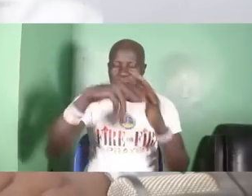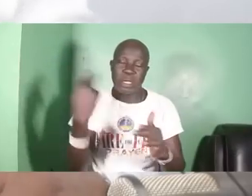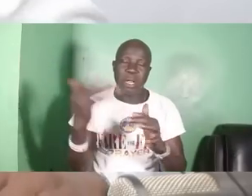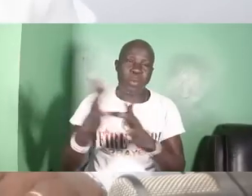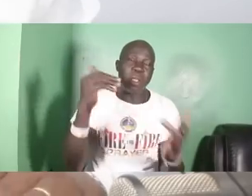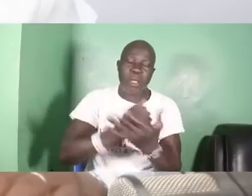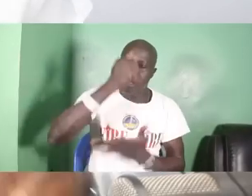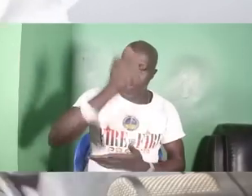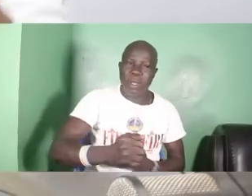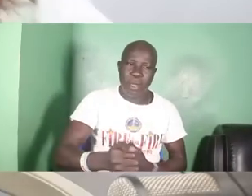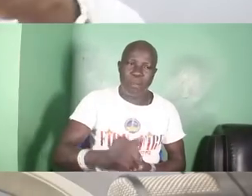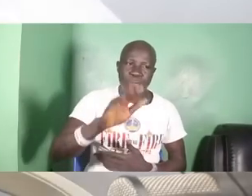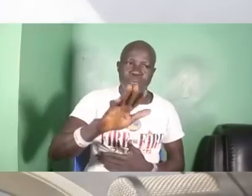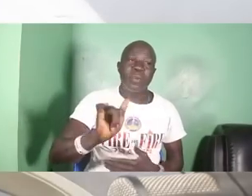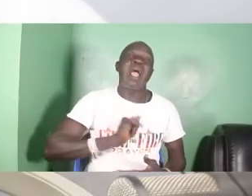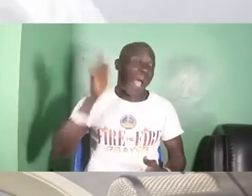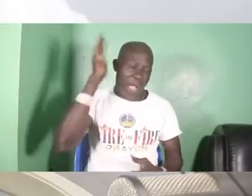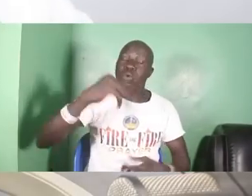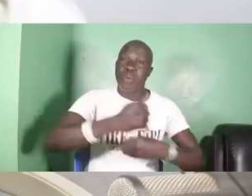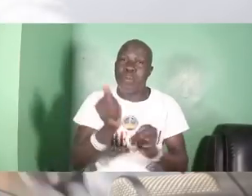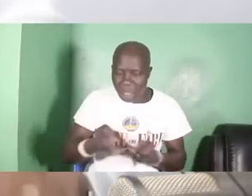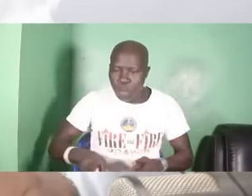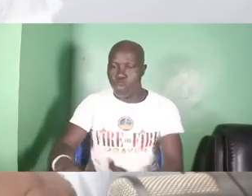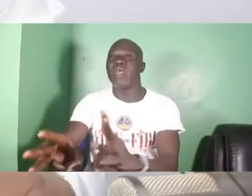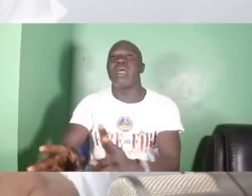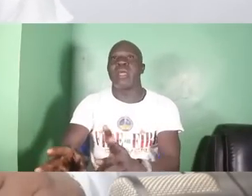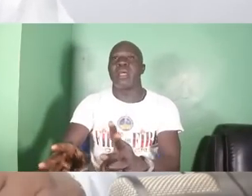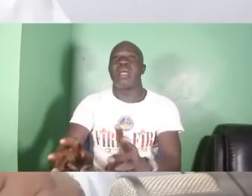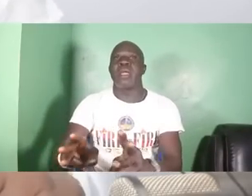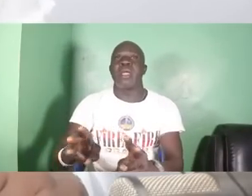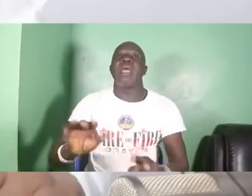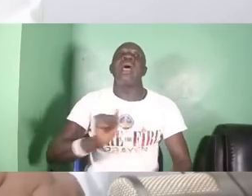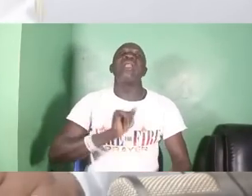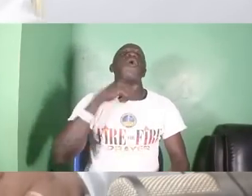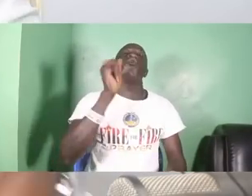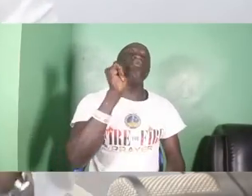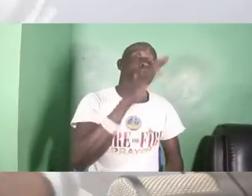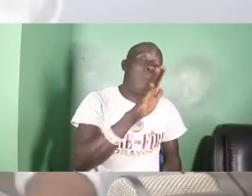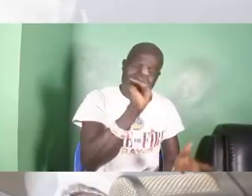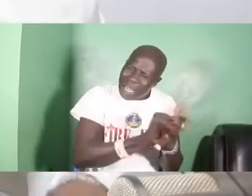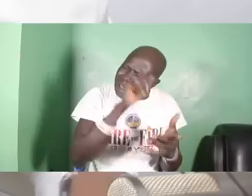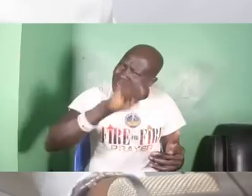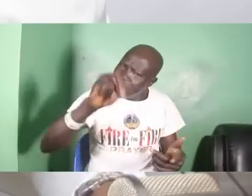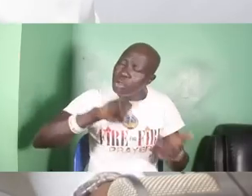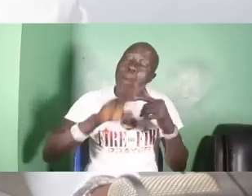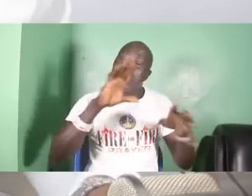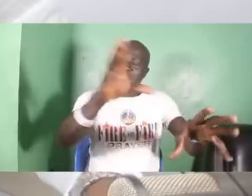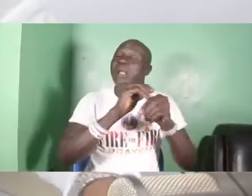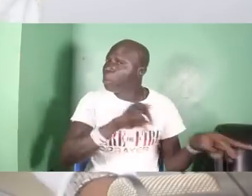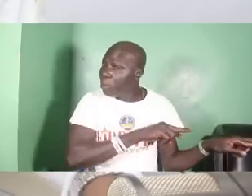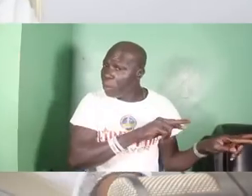of Jesus. Amen. Papa, Marana, I will move. I said the woman that is ready to